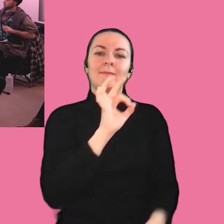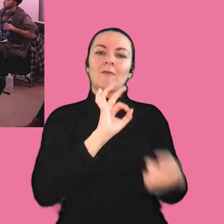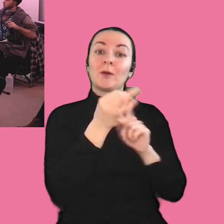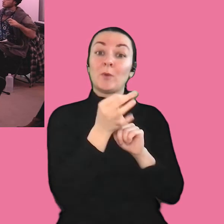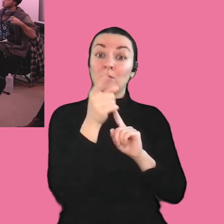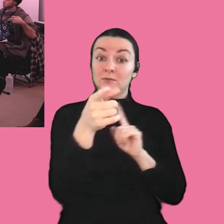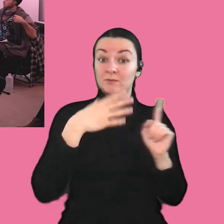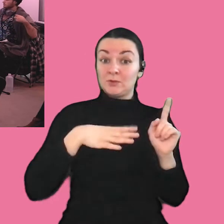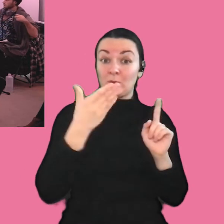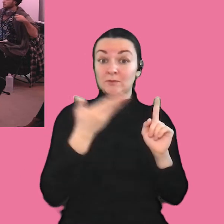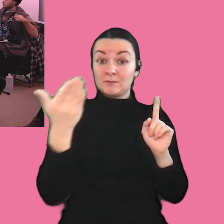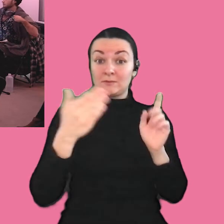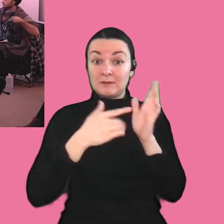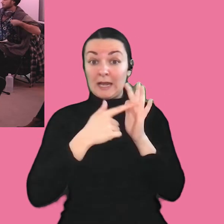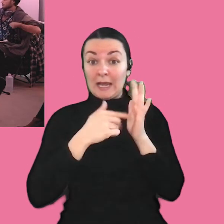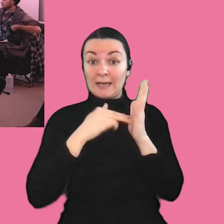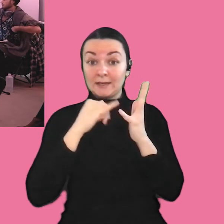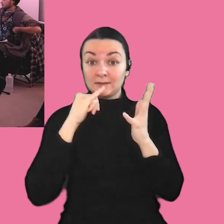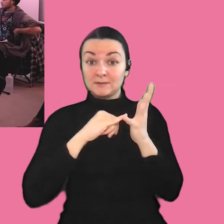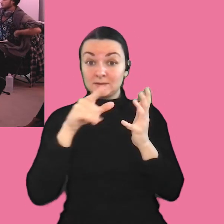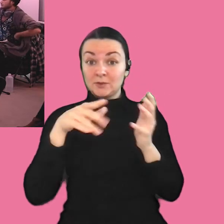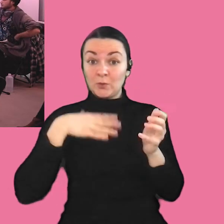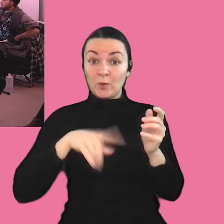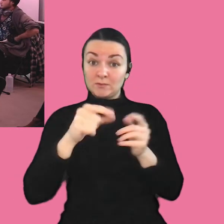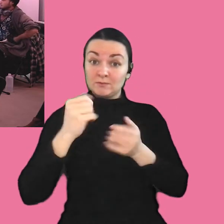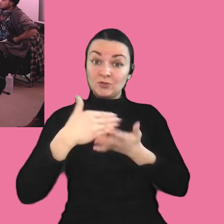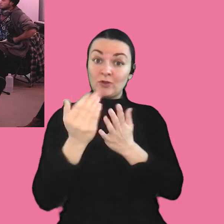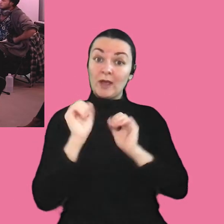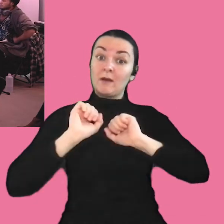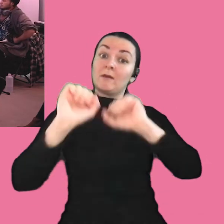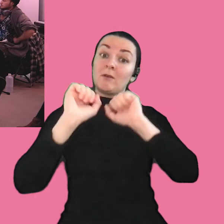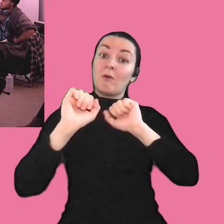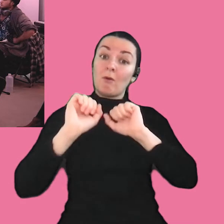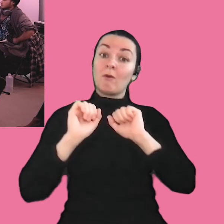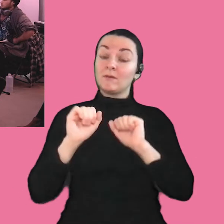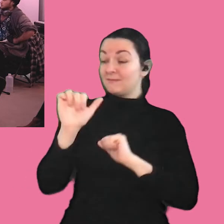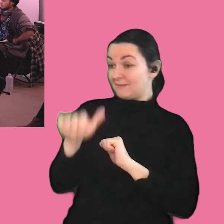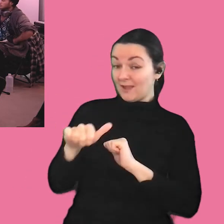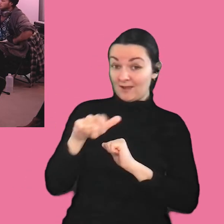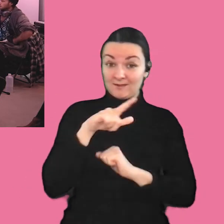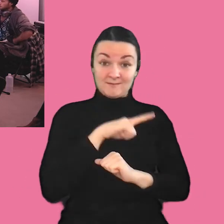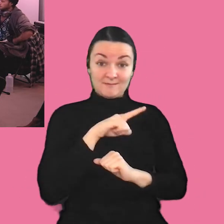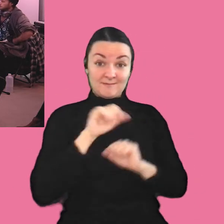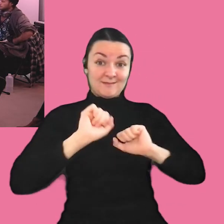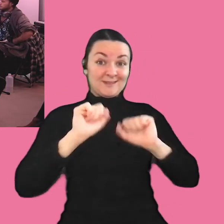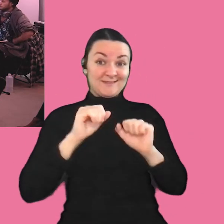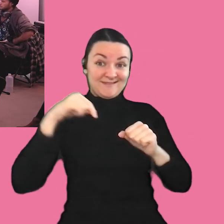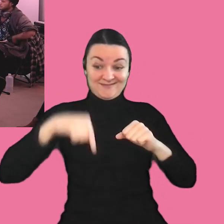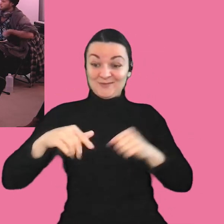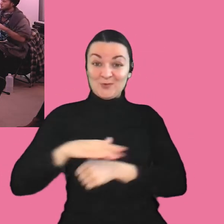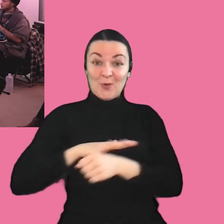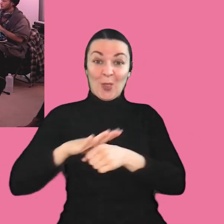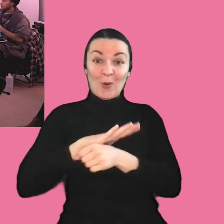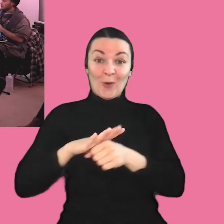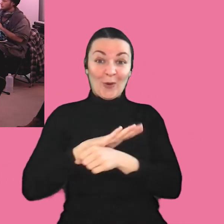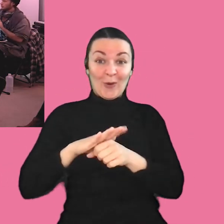20-minute neighbourhood. We want to be opening these new venues so people don't have to travel so far. So the Scottish Government might say something, but then they've got to actually